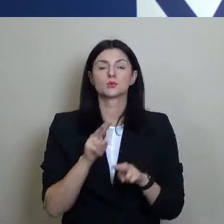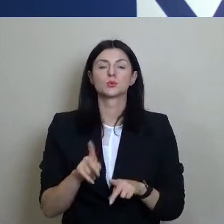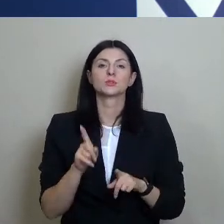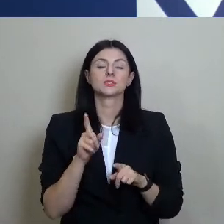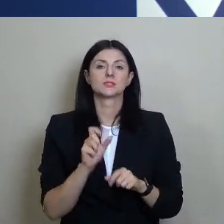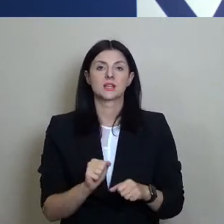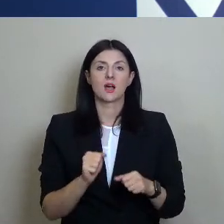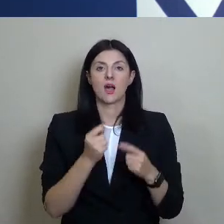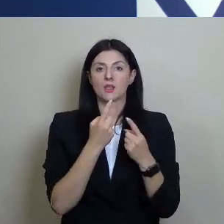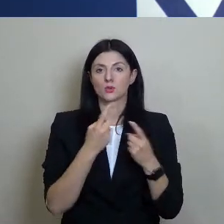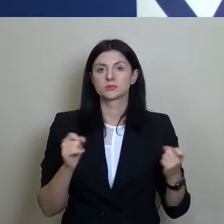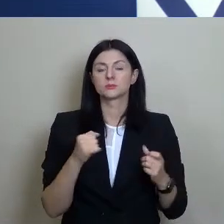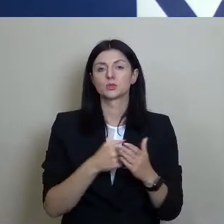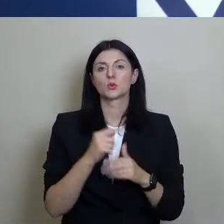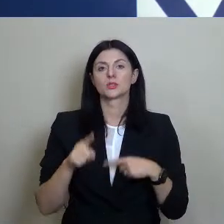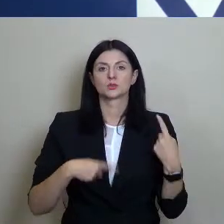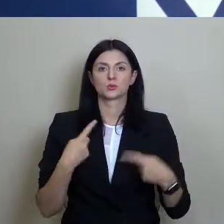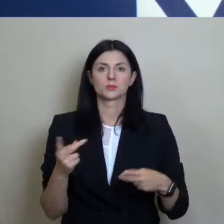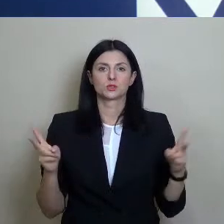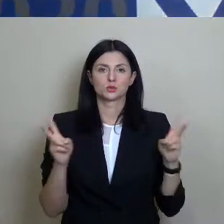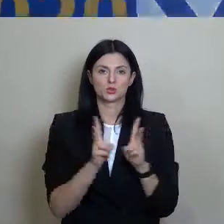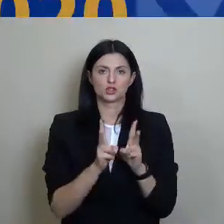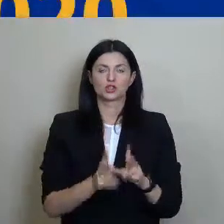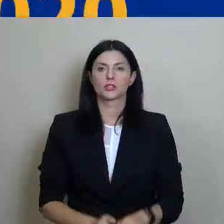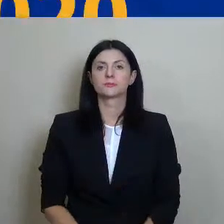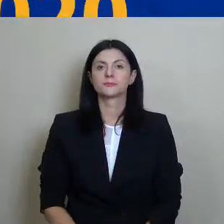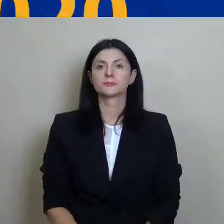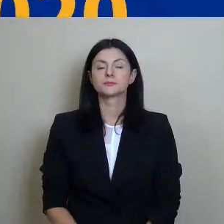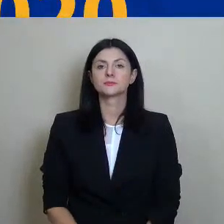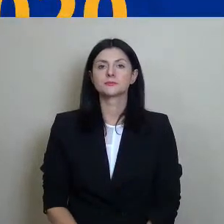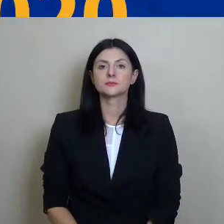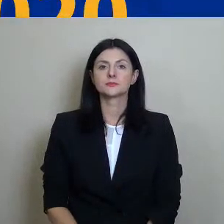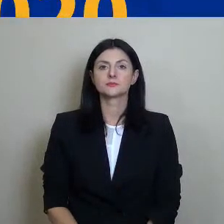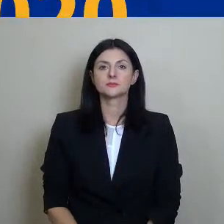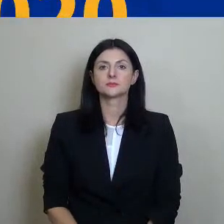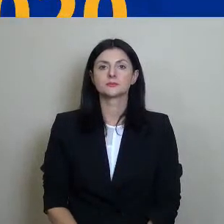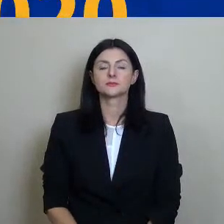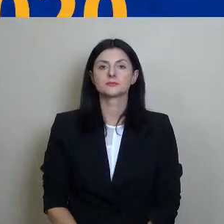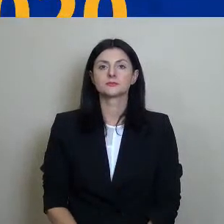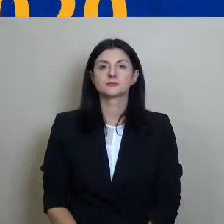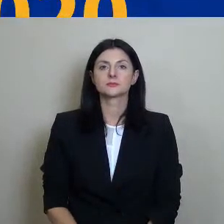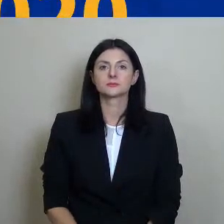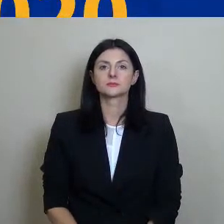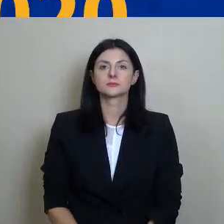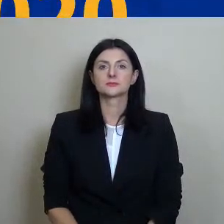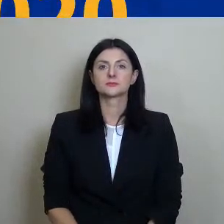of human rights. So please follow our notifications.